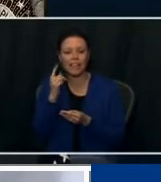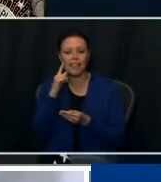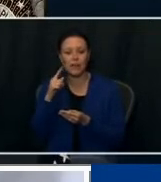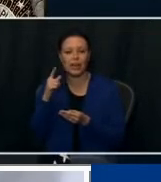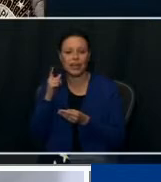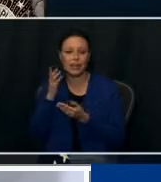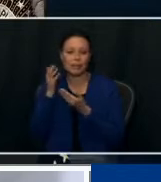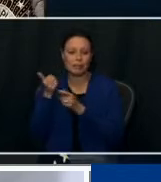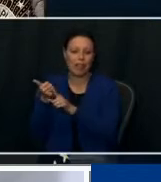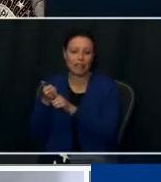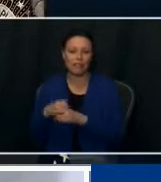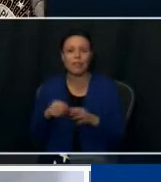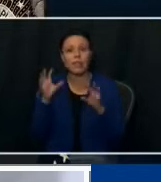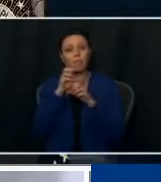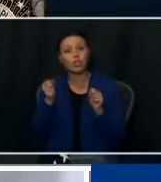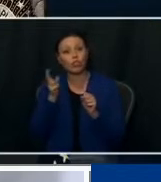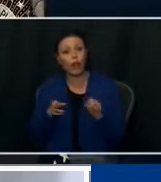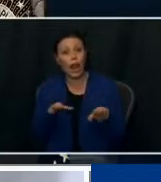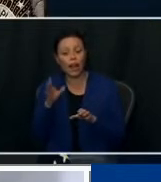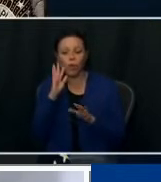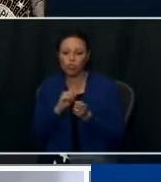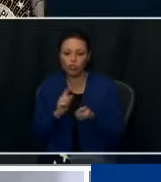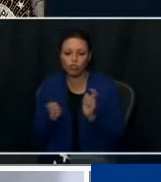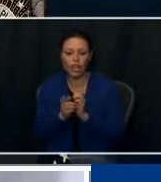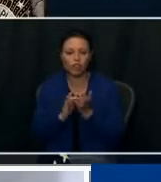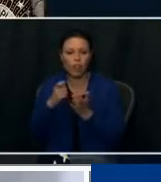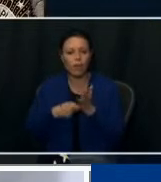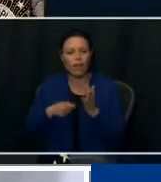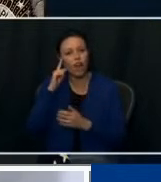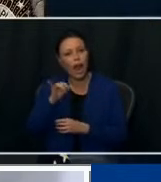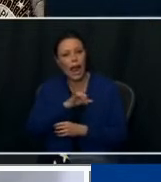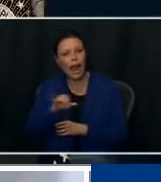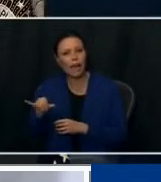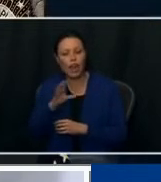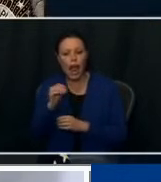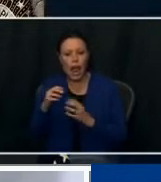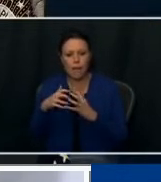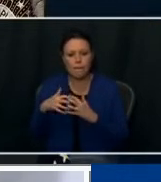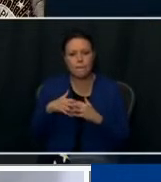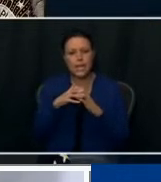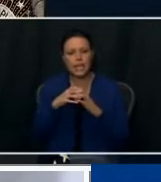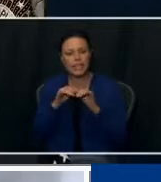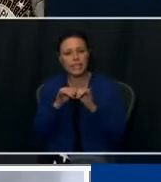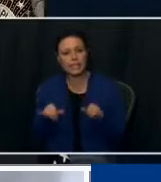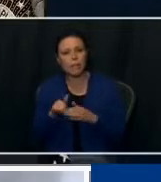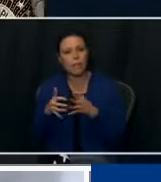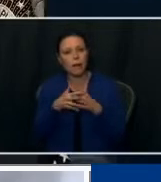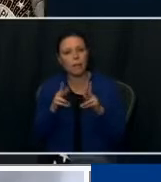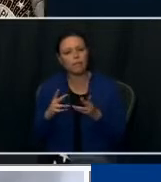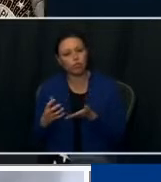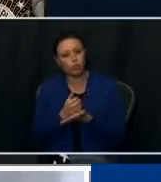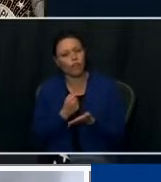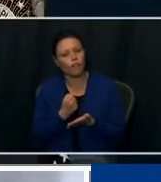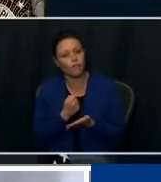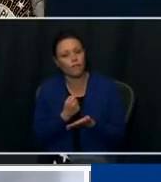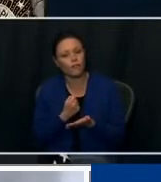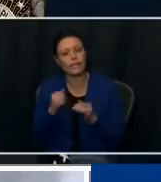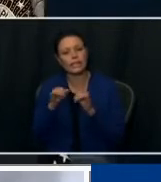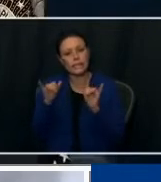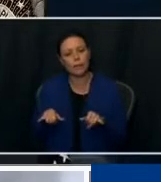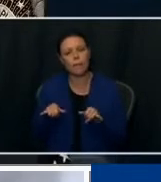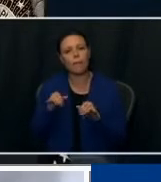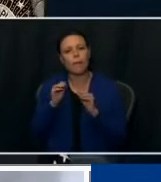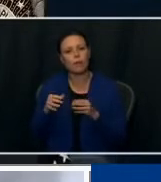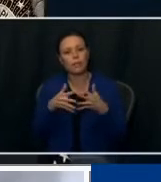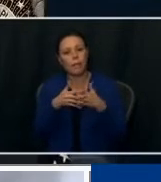historic actions will transform drug pricing forever and build the system that American the American people deserve a system that